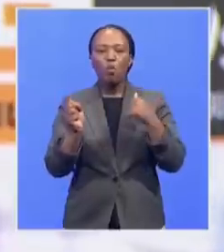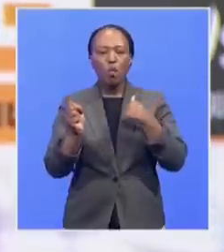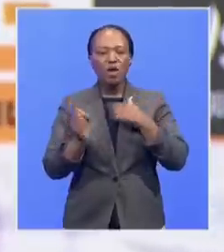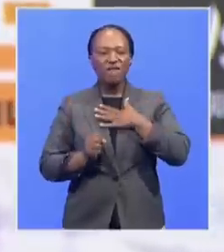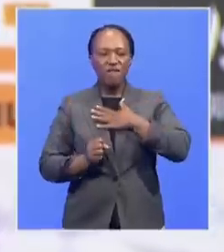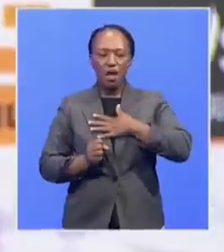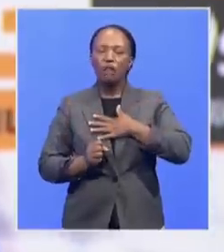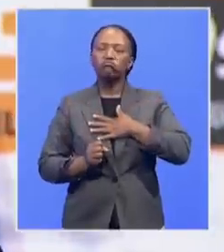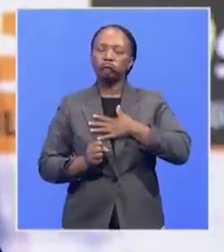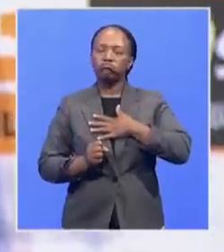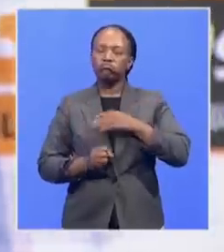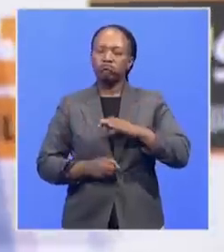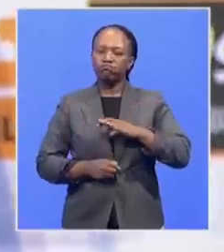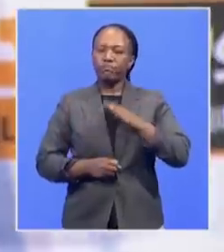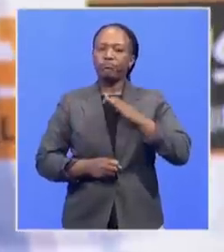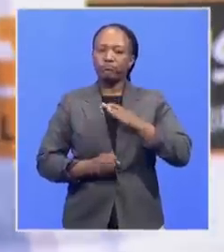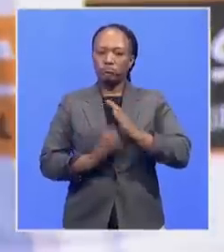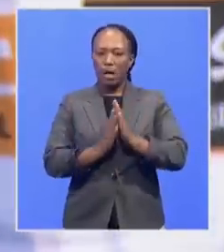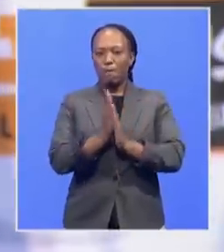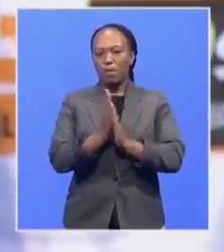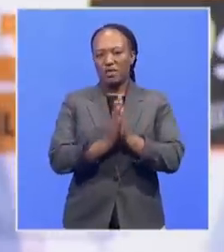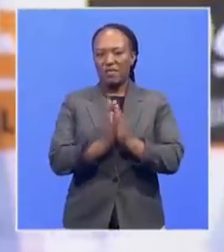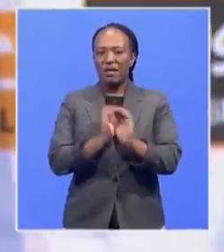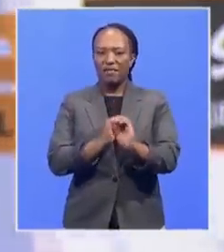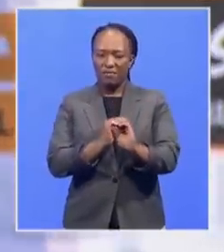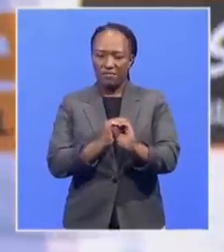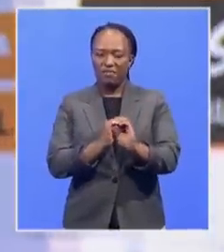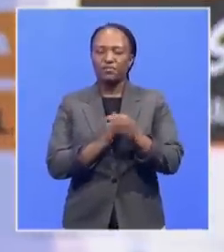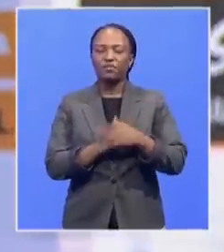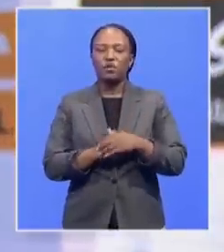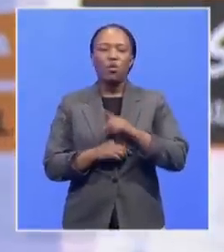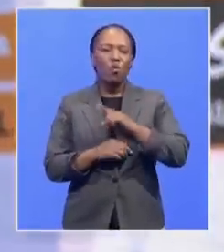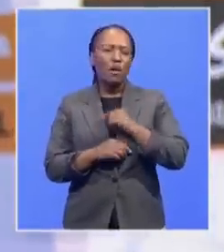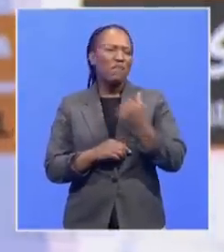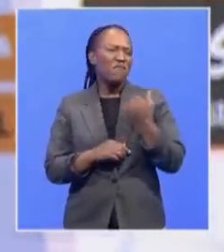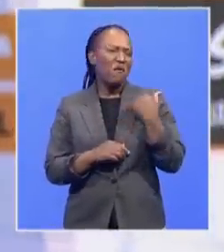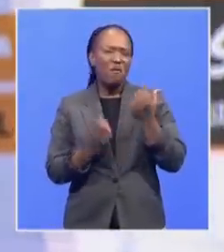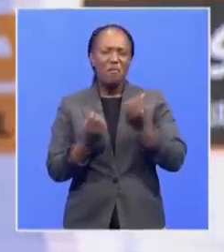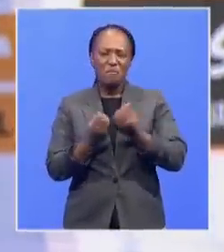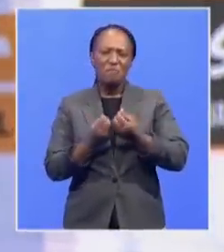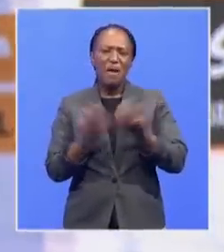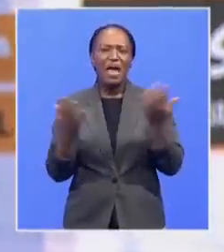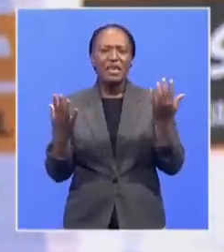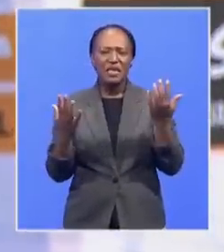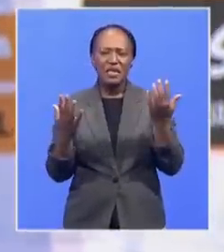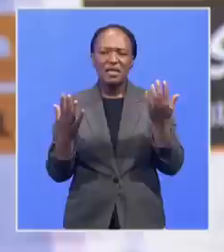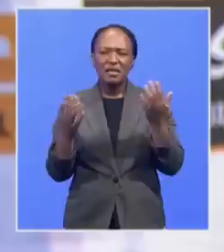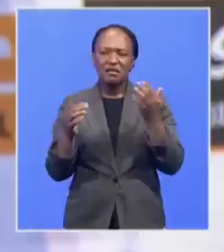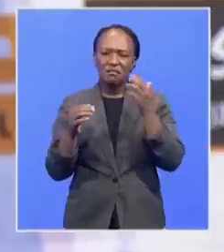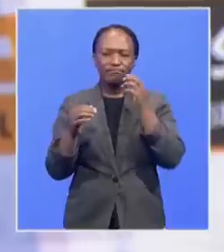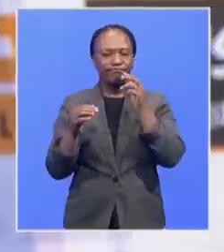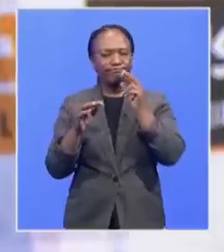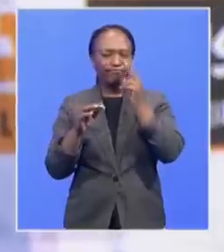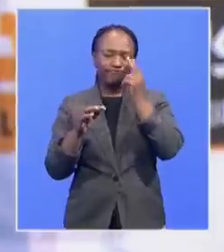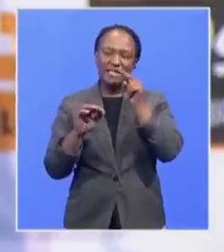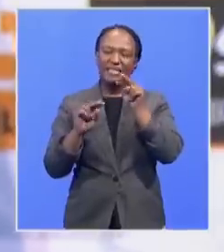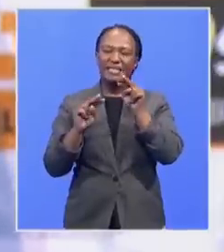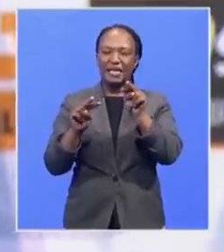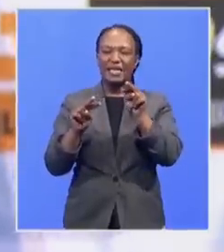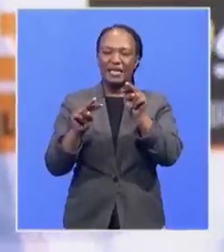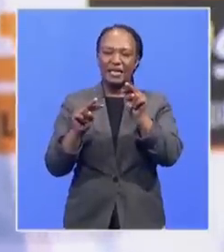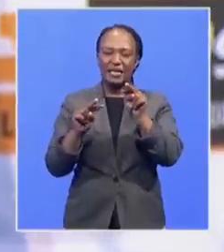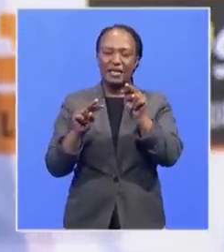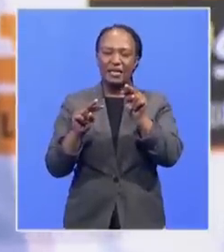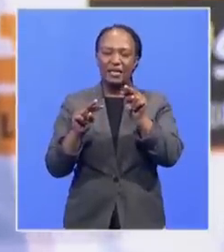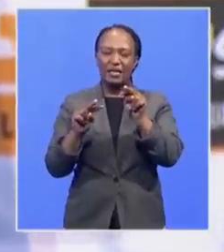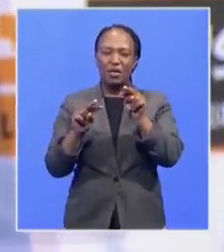democracy. Unlike so many had predicted, we have not turned on each